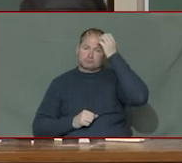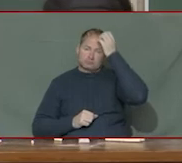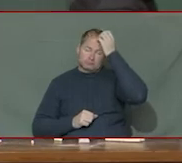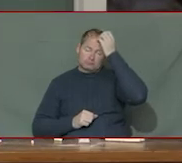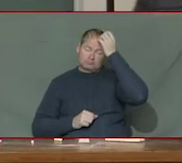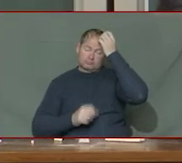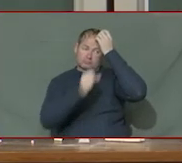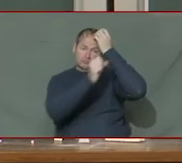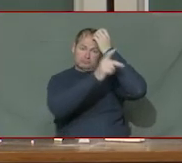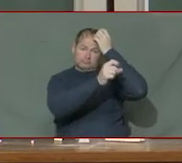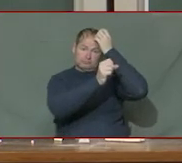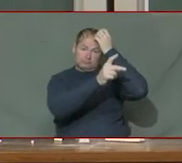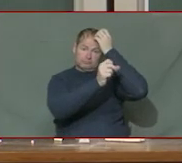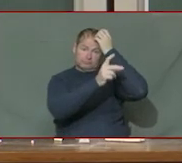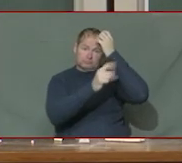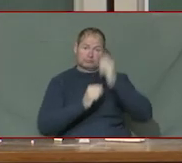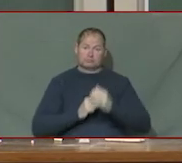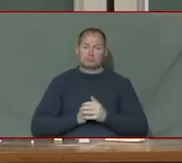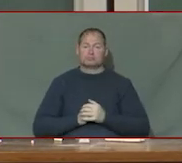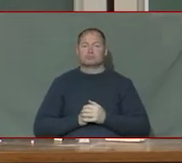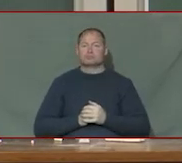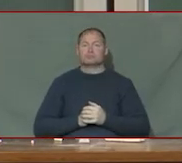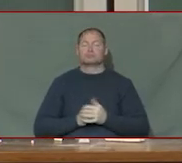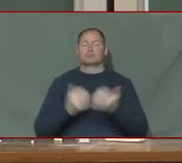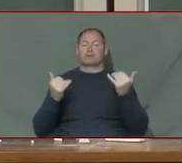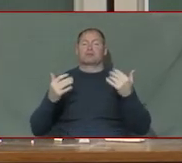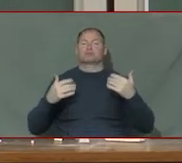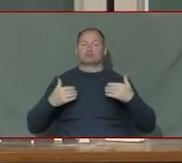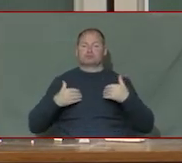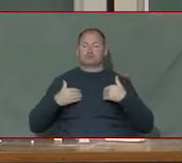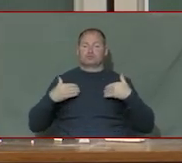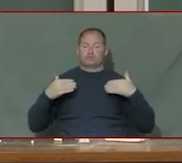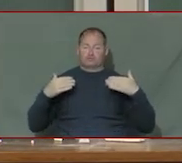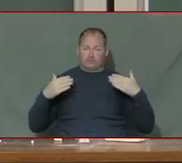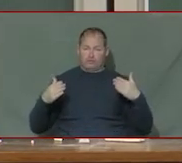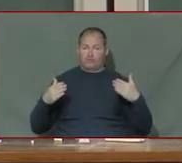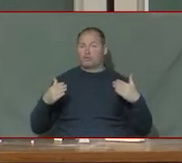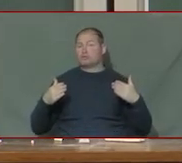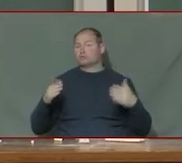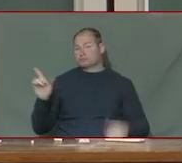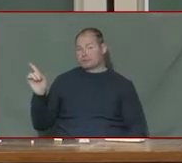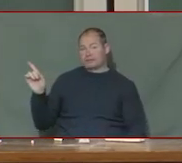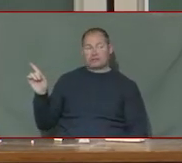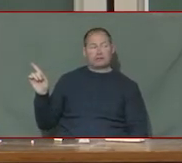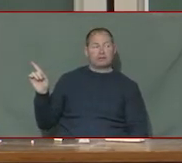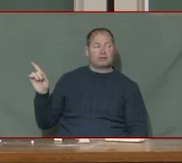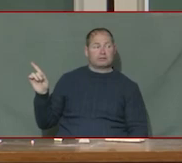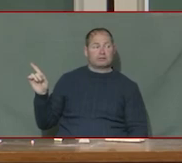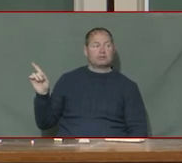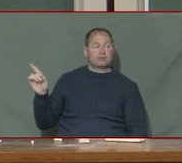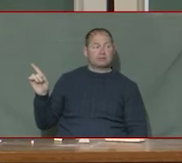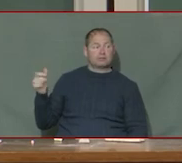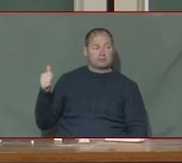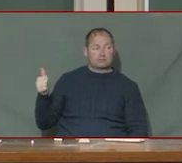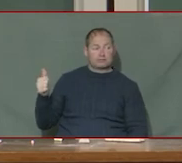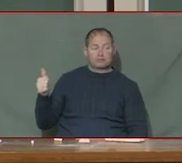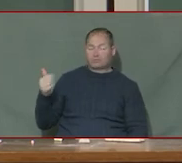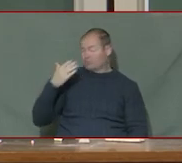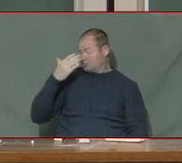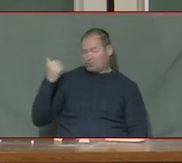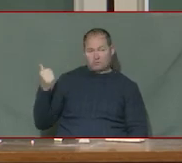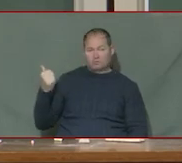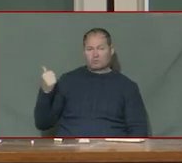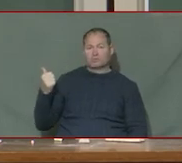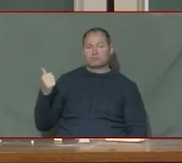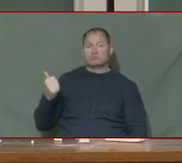Okay. Right. I'm going to start. Yeah. Are you lost? Yeah. The formula. Right.